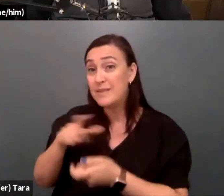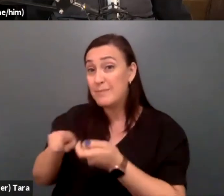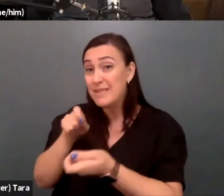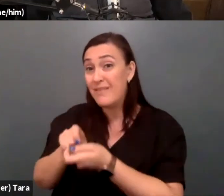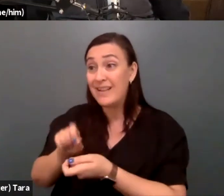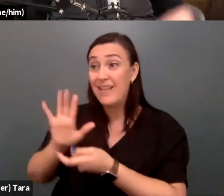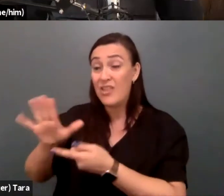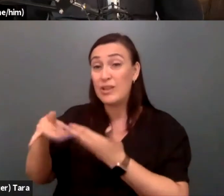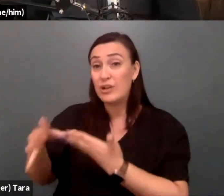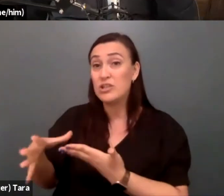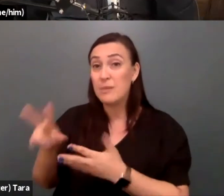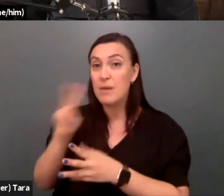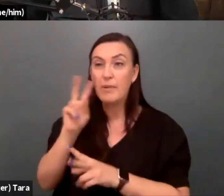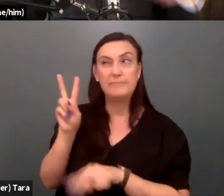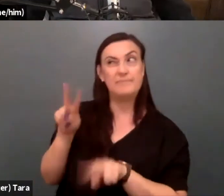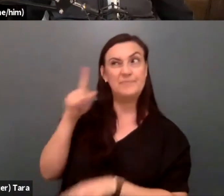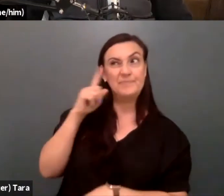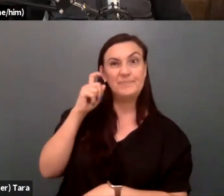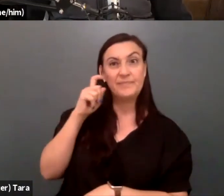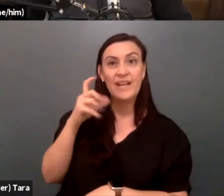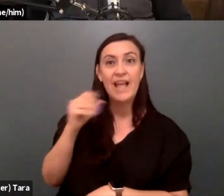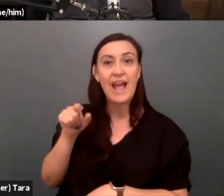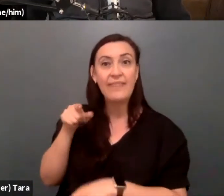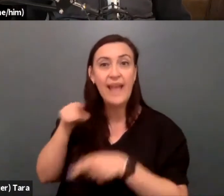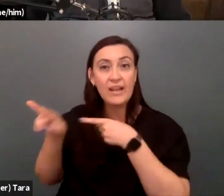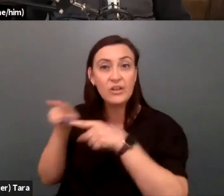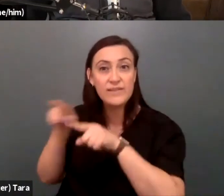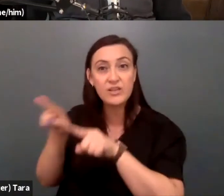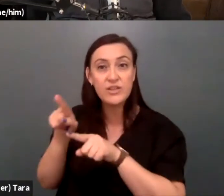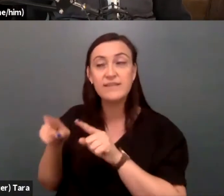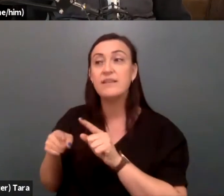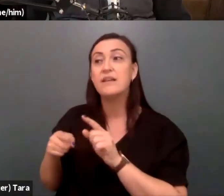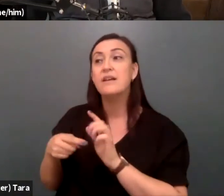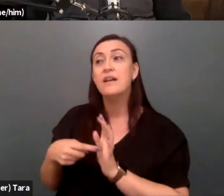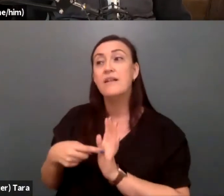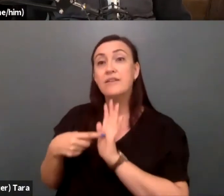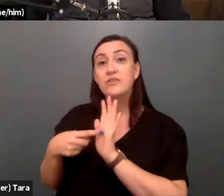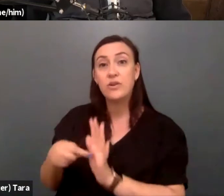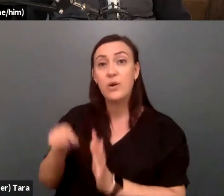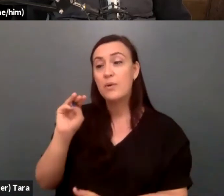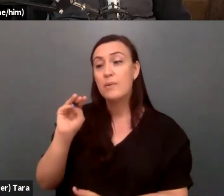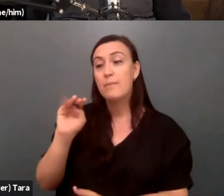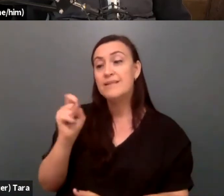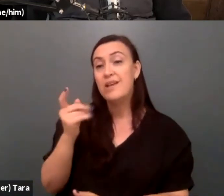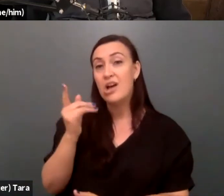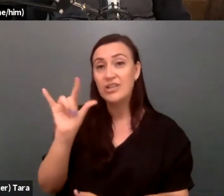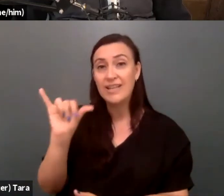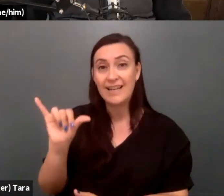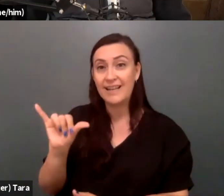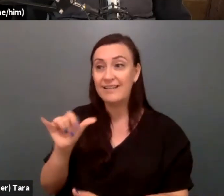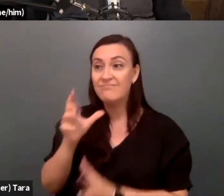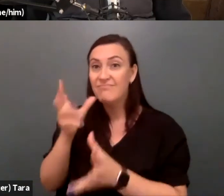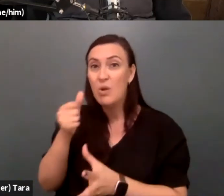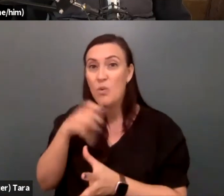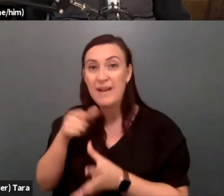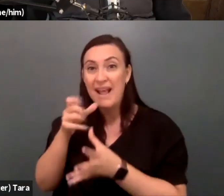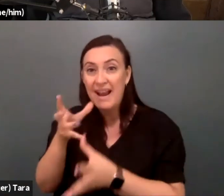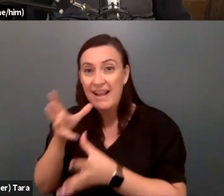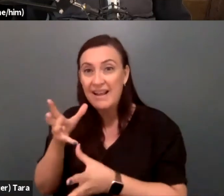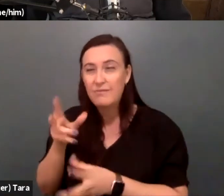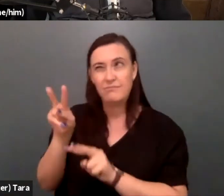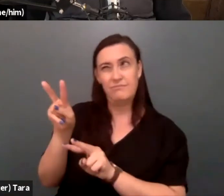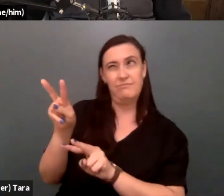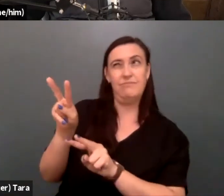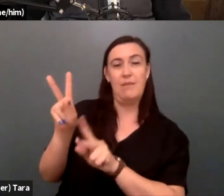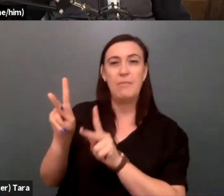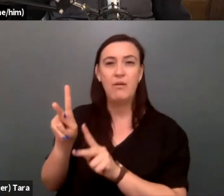the accusations that came out that mirror the misogynoir that we all know about, the ways that her integrity